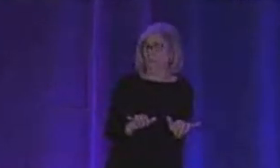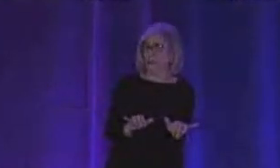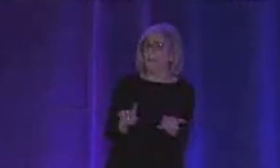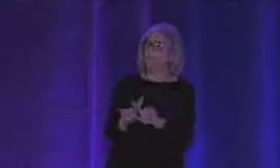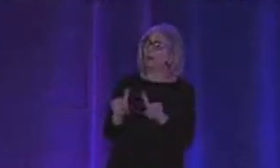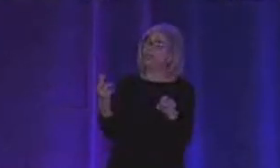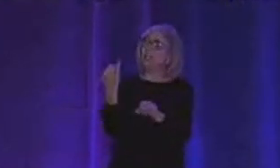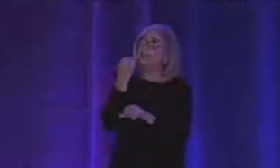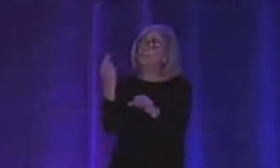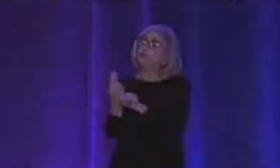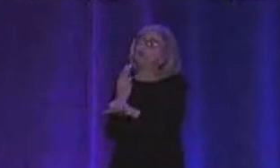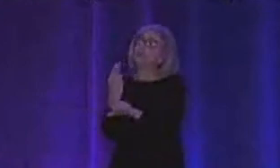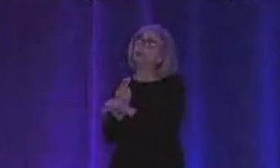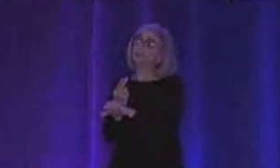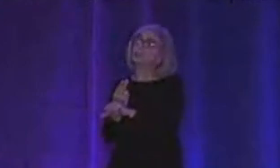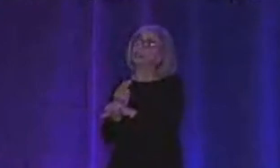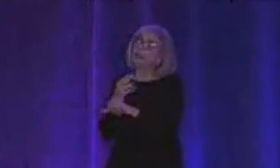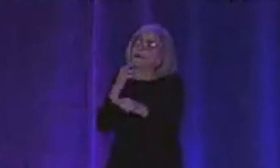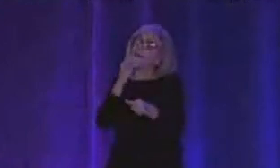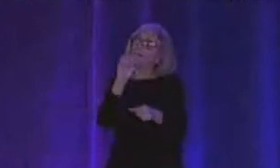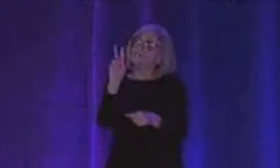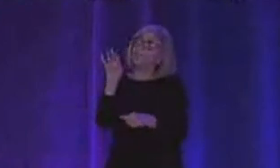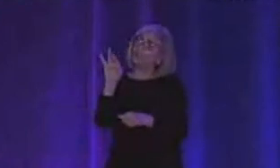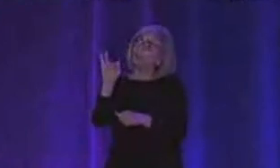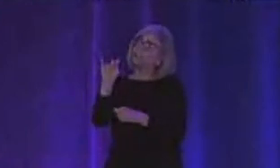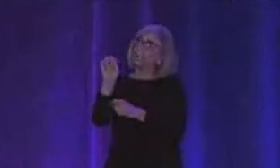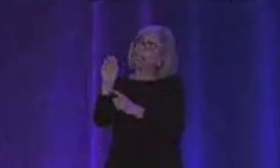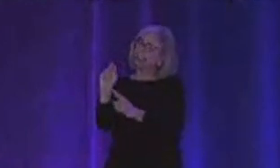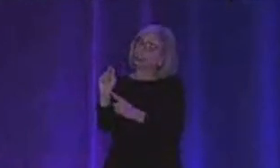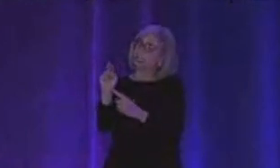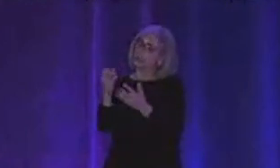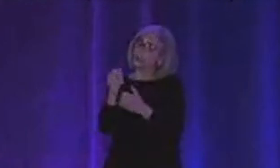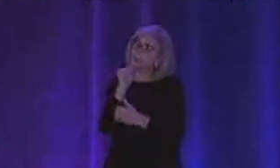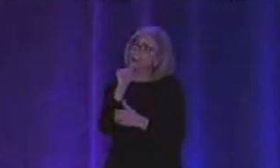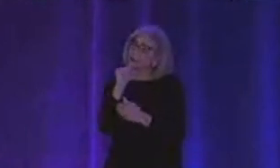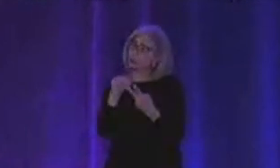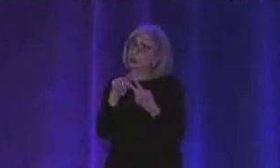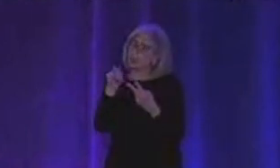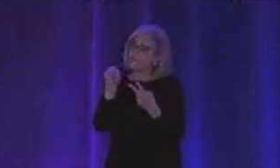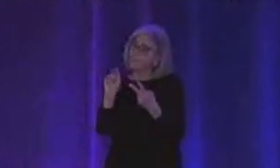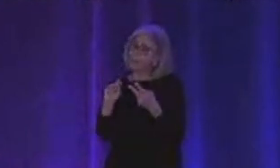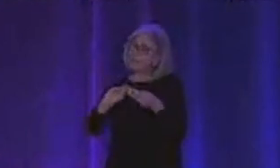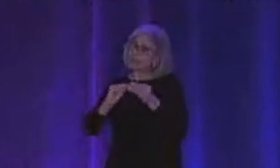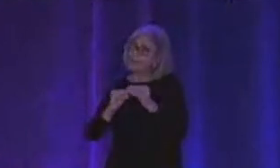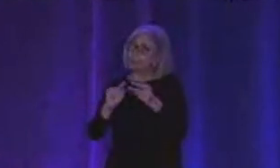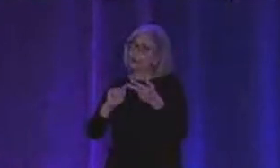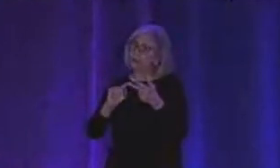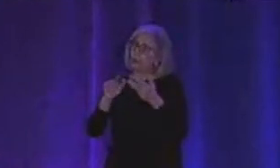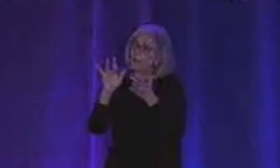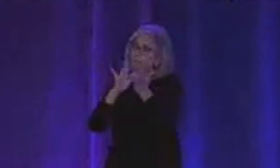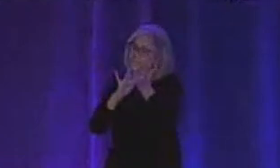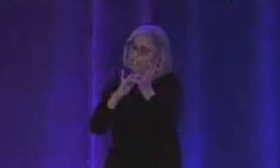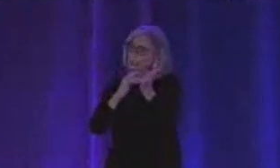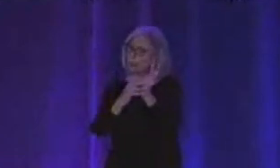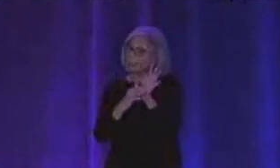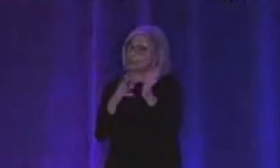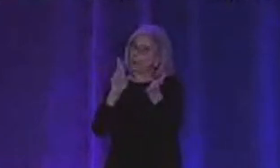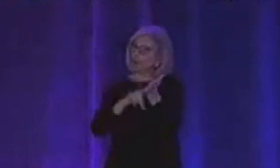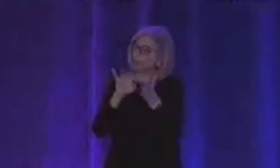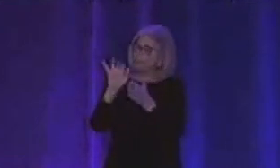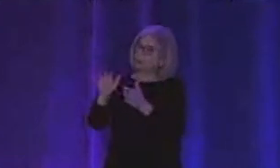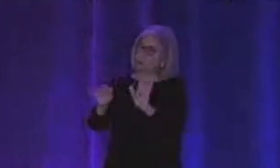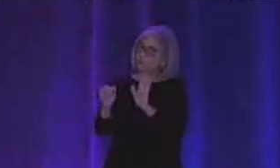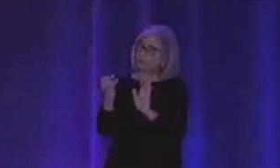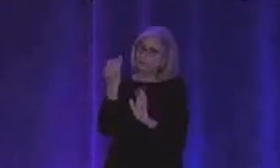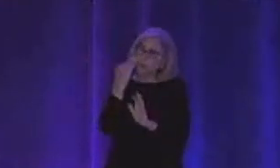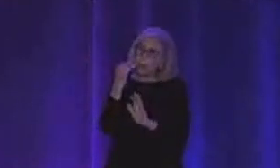if you use user verification, it wants like a password, a PIN number, or like a fingerprint to actually log in to